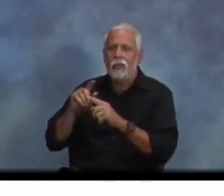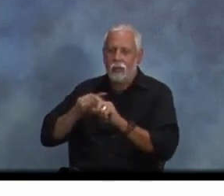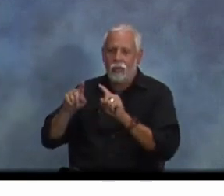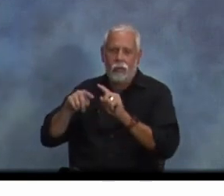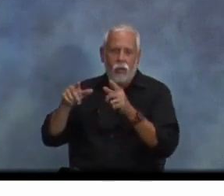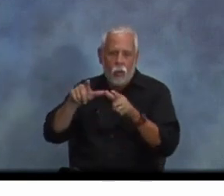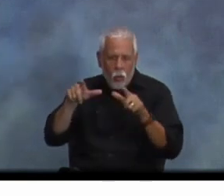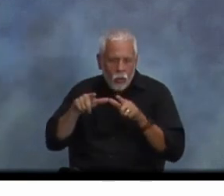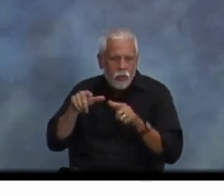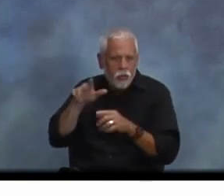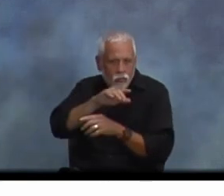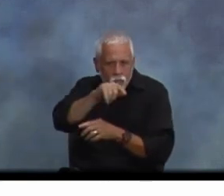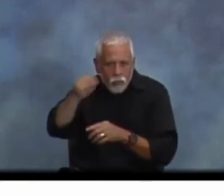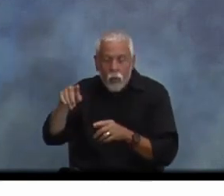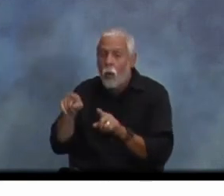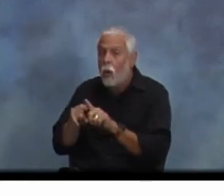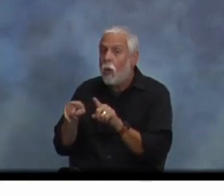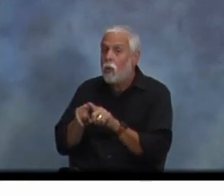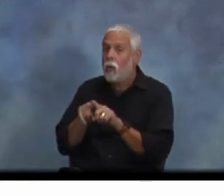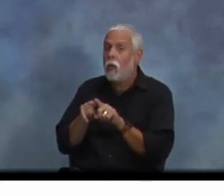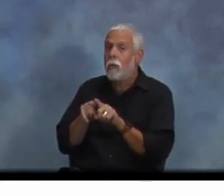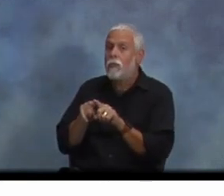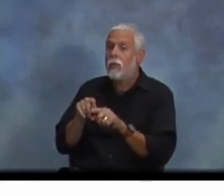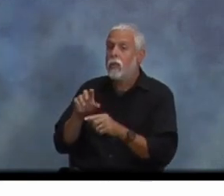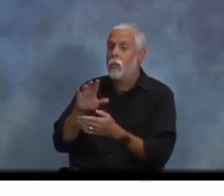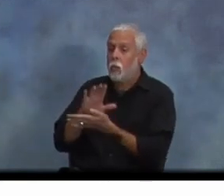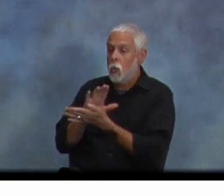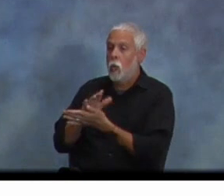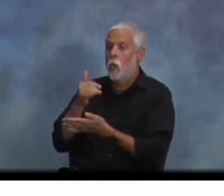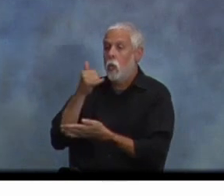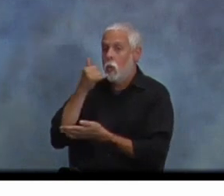geographical distribution, but also a tentative school